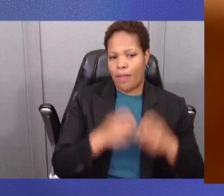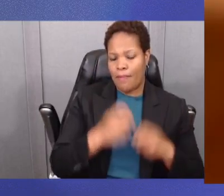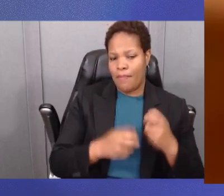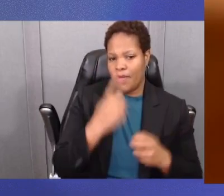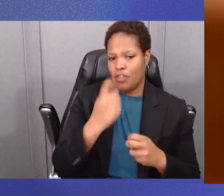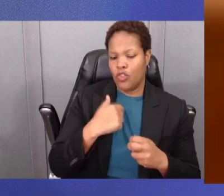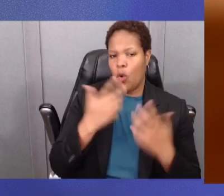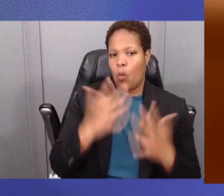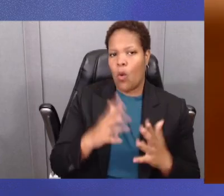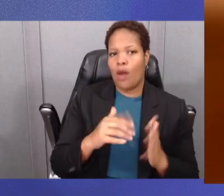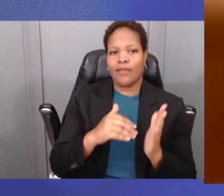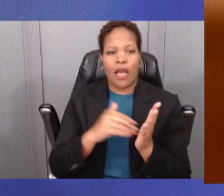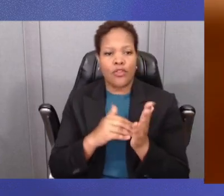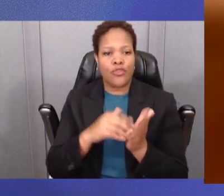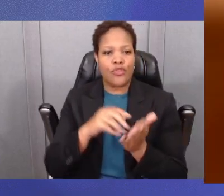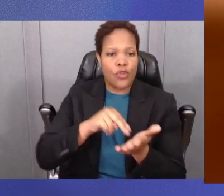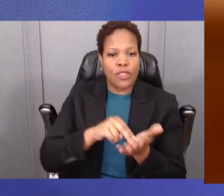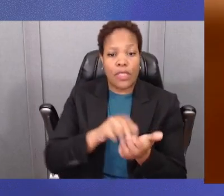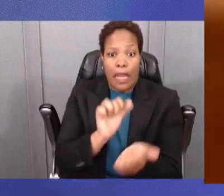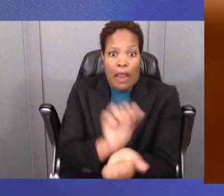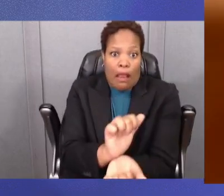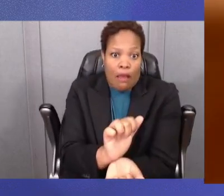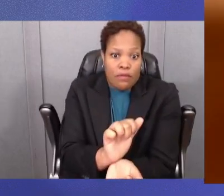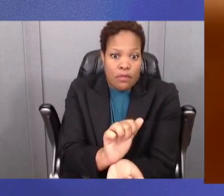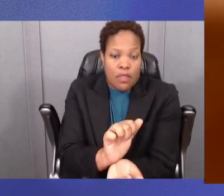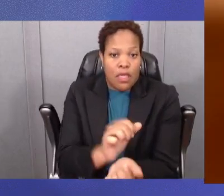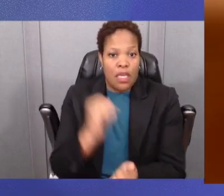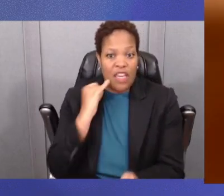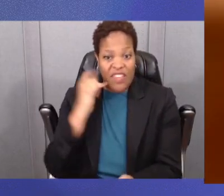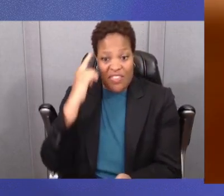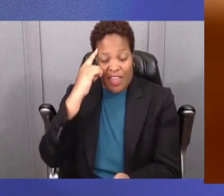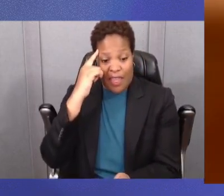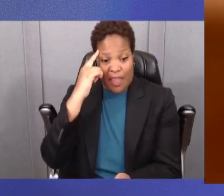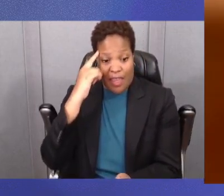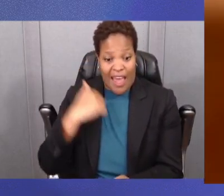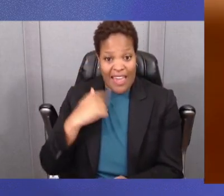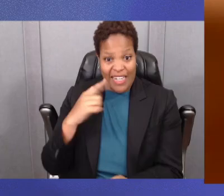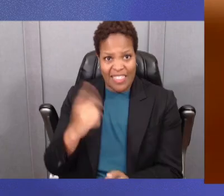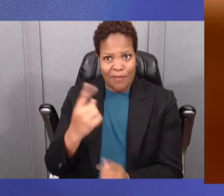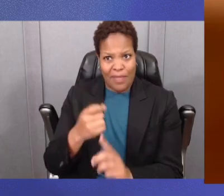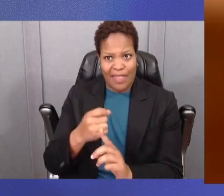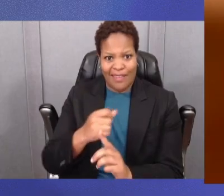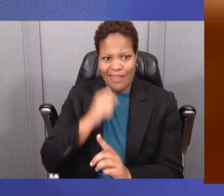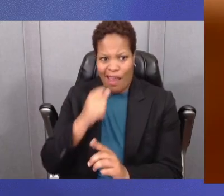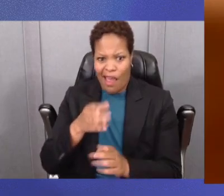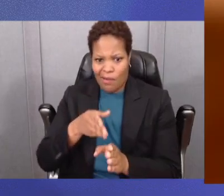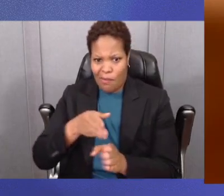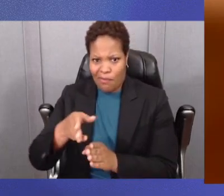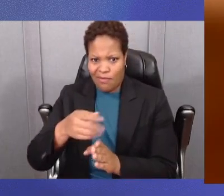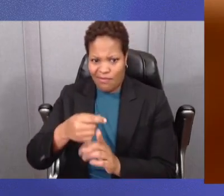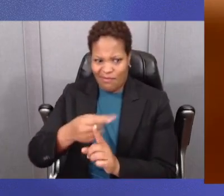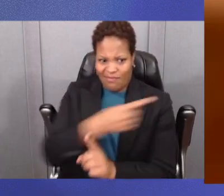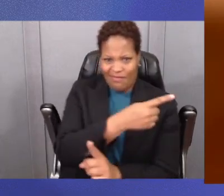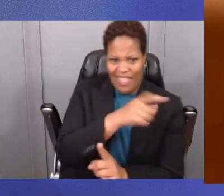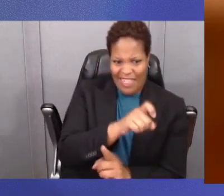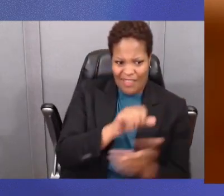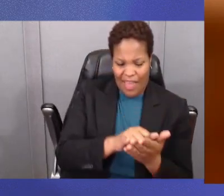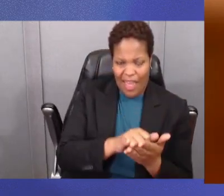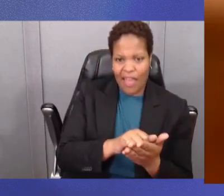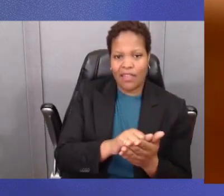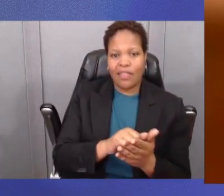hospitals in handcuffs. If they think, "I need something off the usual pathway," by all means, that's what I want. But if you look at the